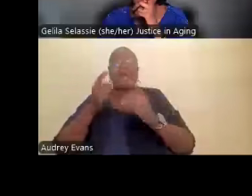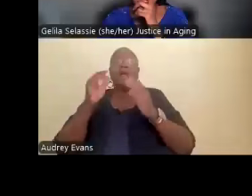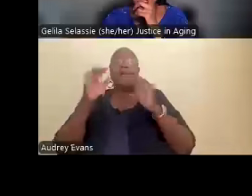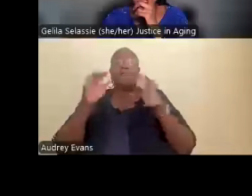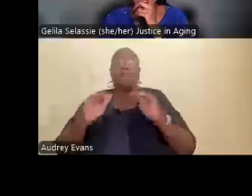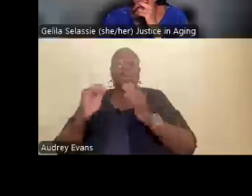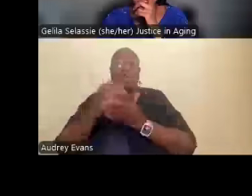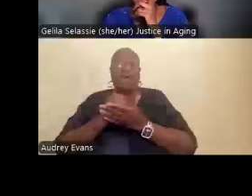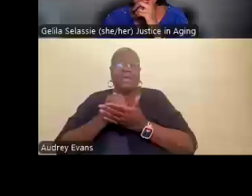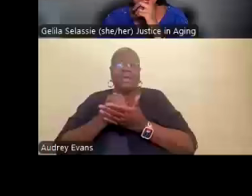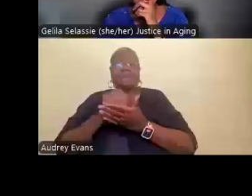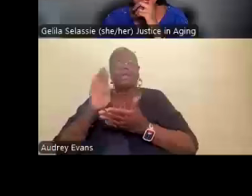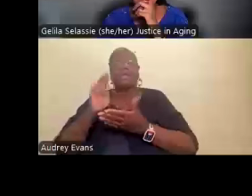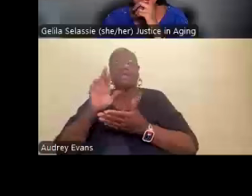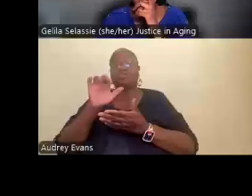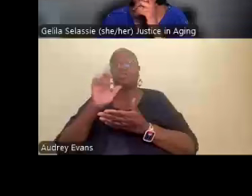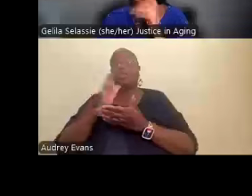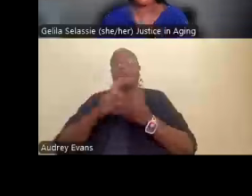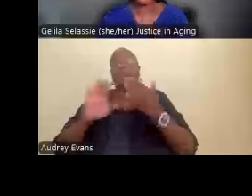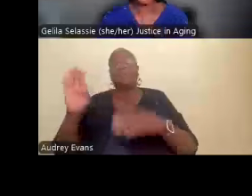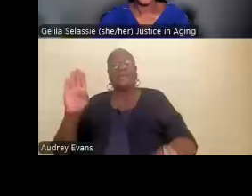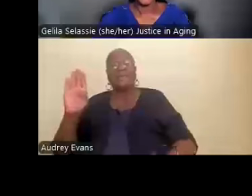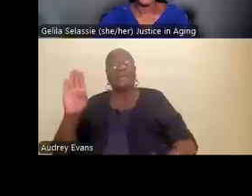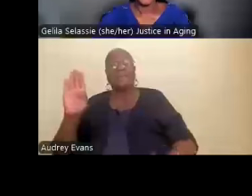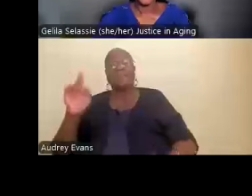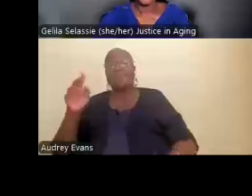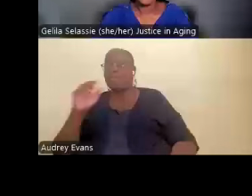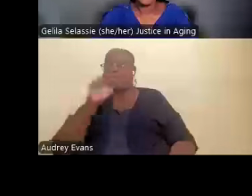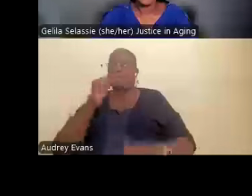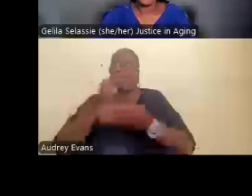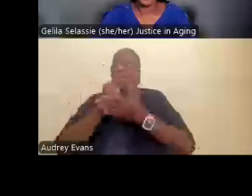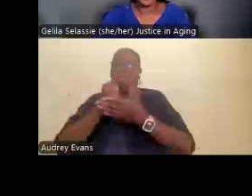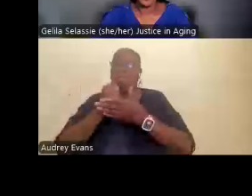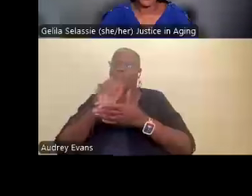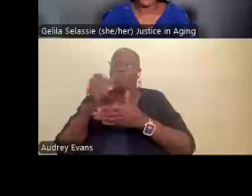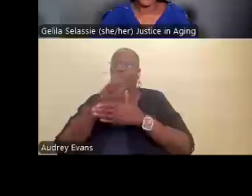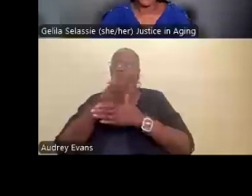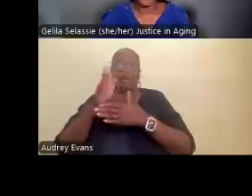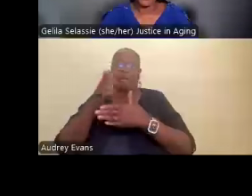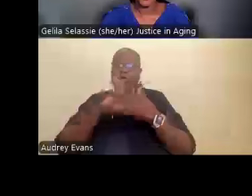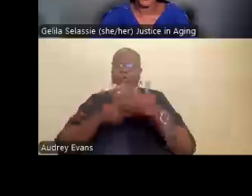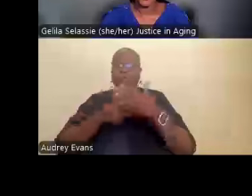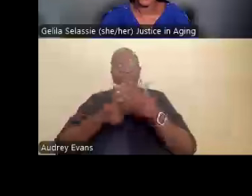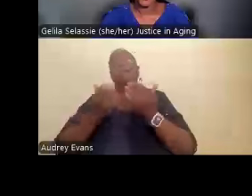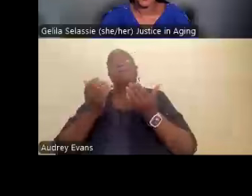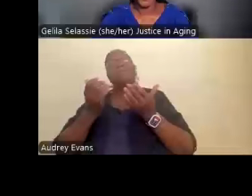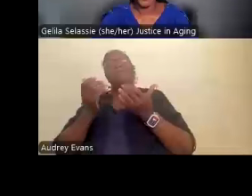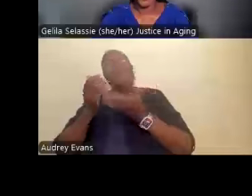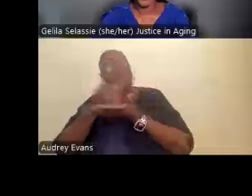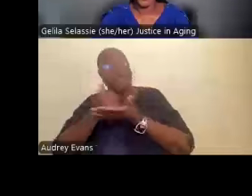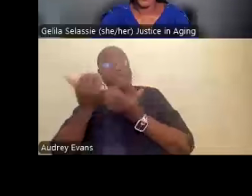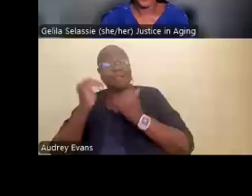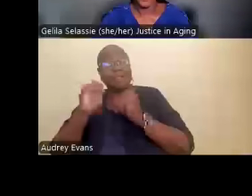Beneficiary, pays for Part B premiums, but it does not help with other cost sharing. But the income limit is a